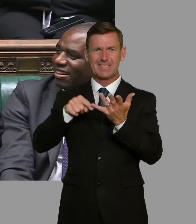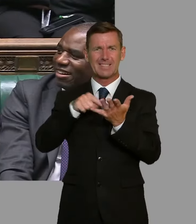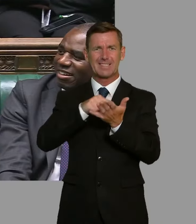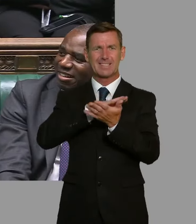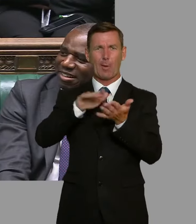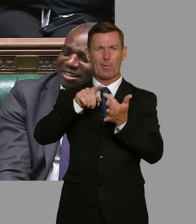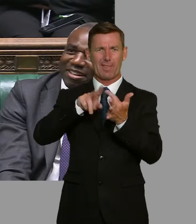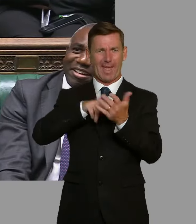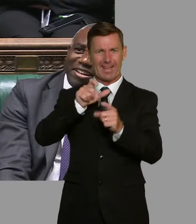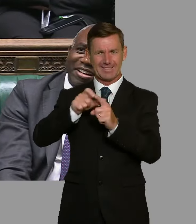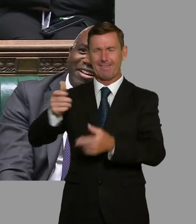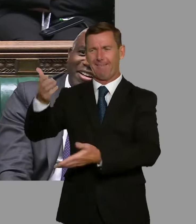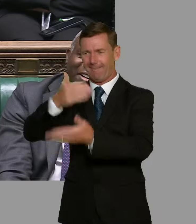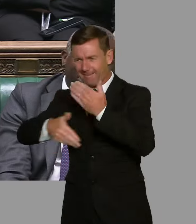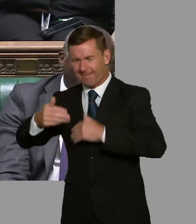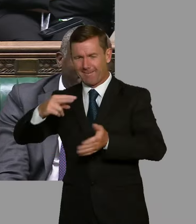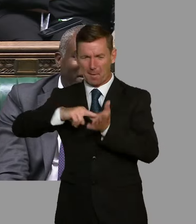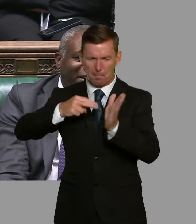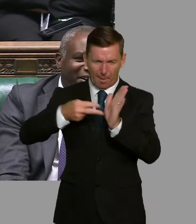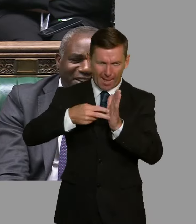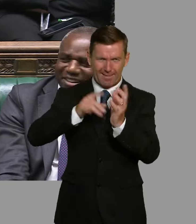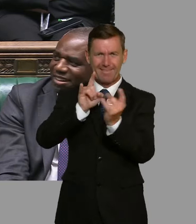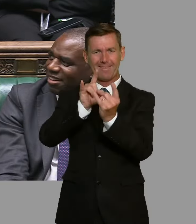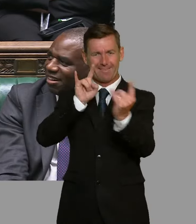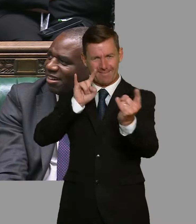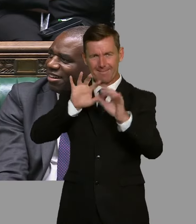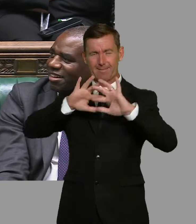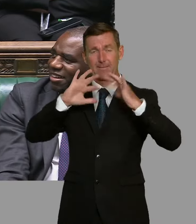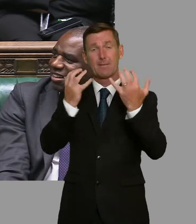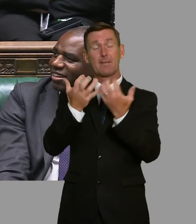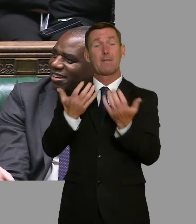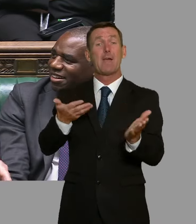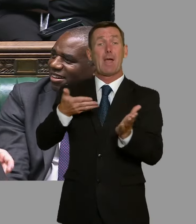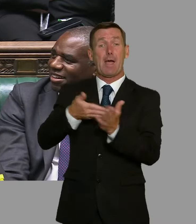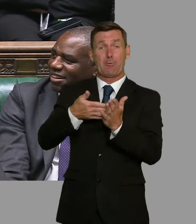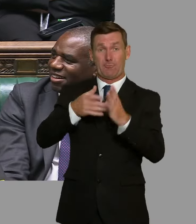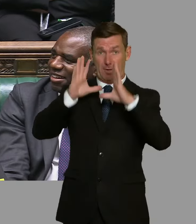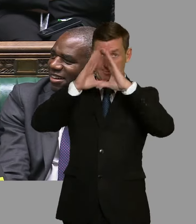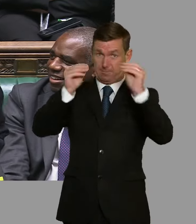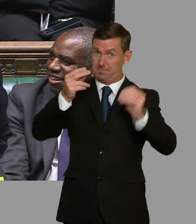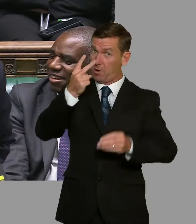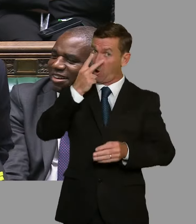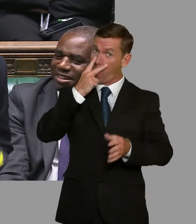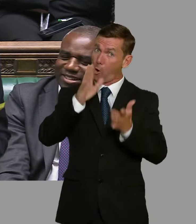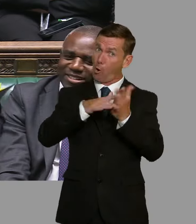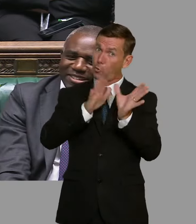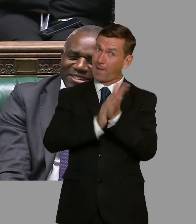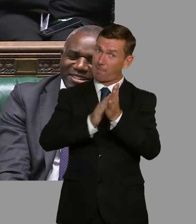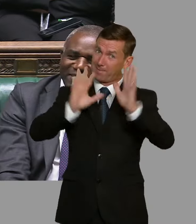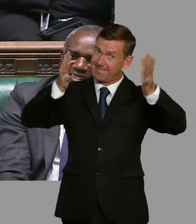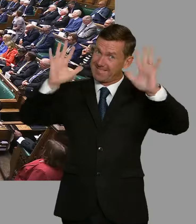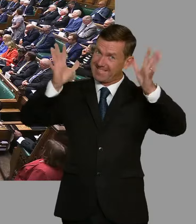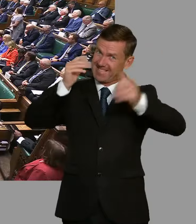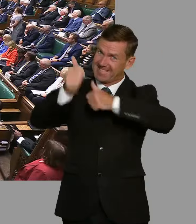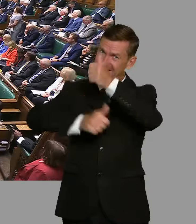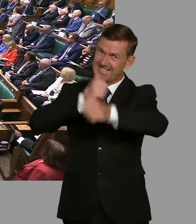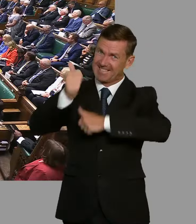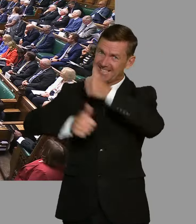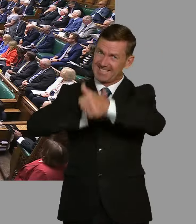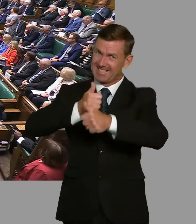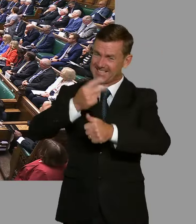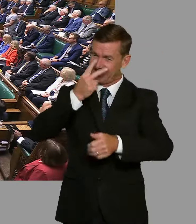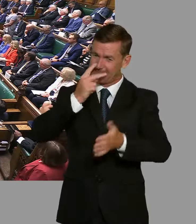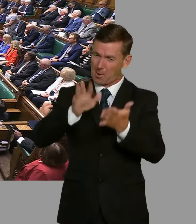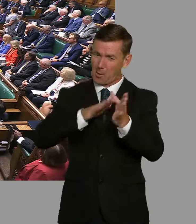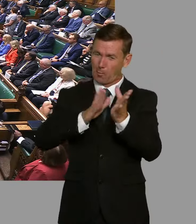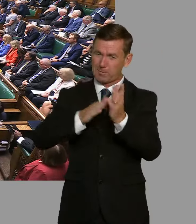should also congratulate Oldham, of course, for that victory as well. Thank you. Right, final question,